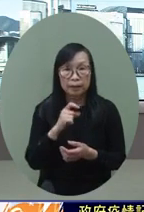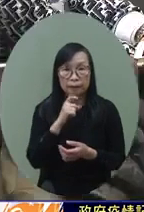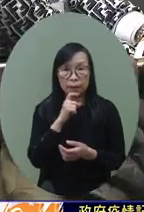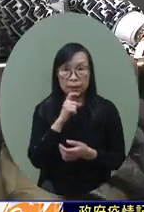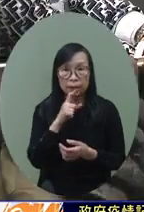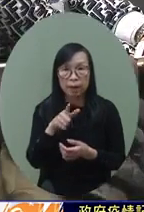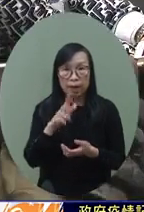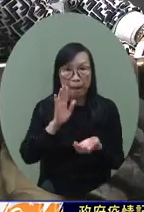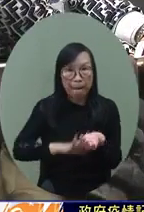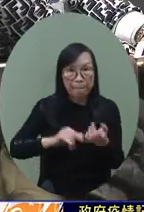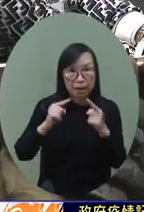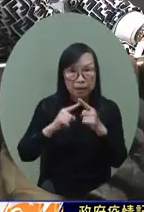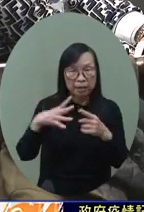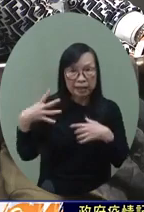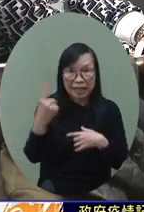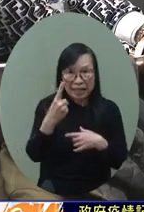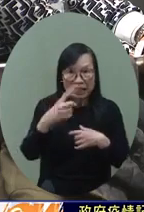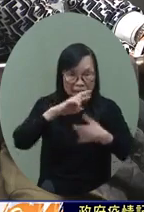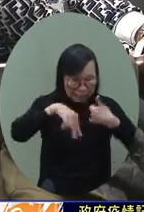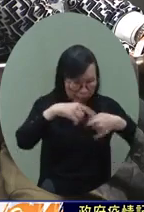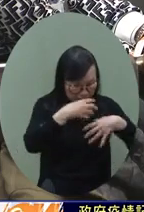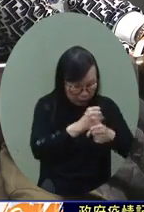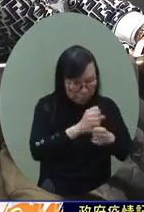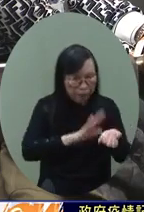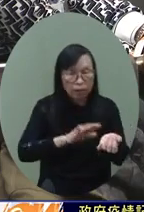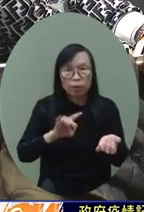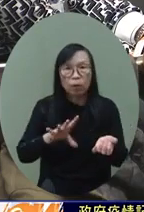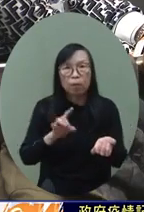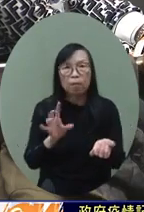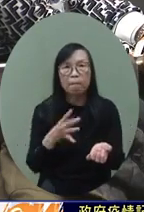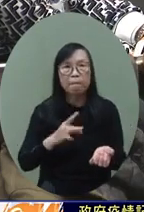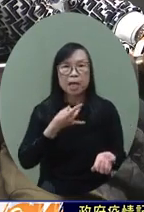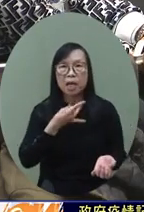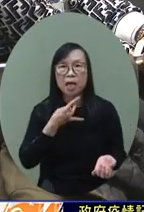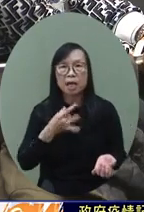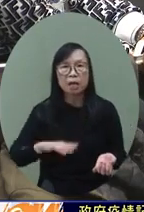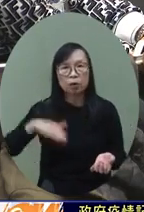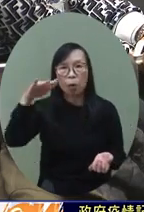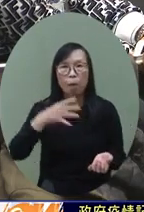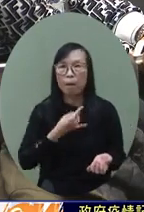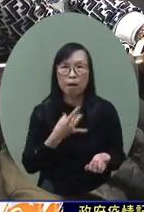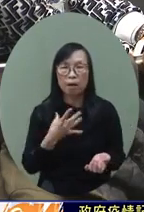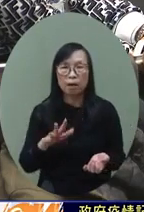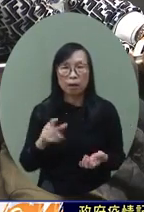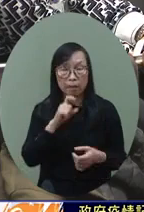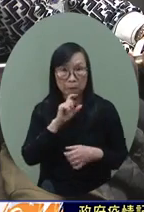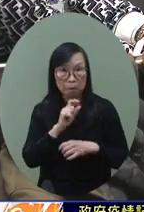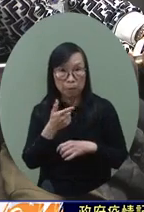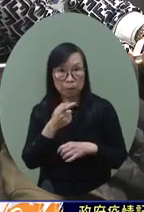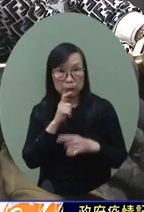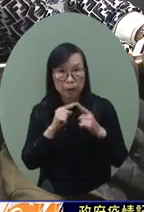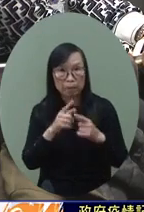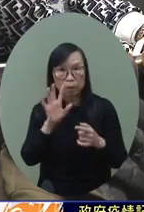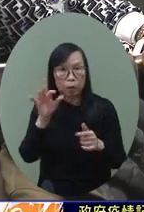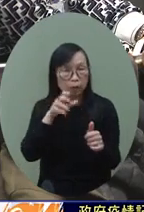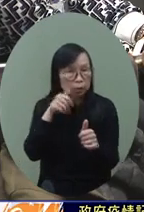their first test. Could it also be the case that some people have not followed the mandatory testing order and therefore have